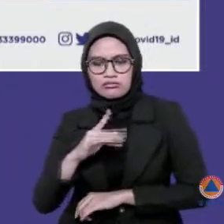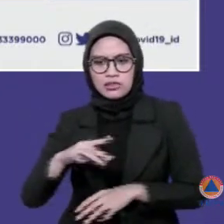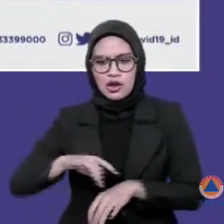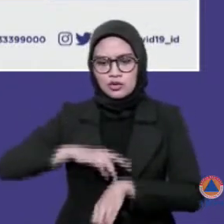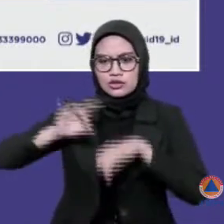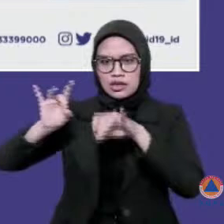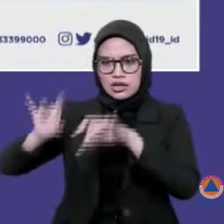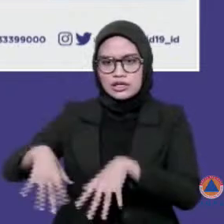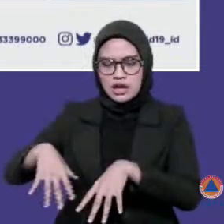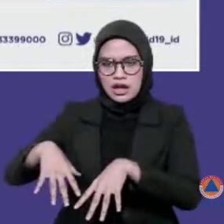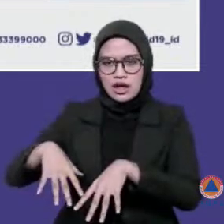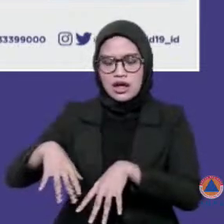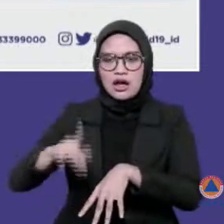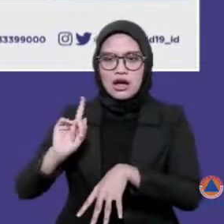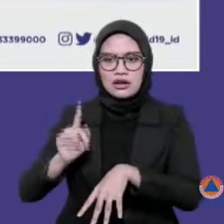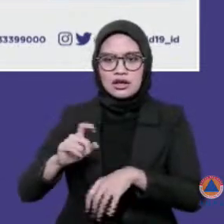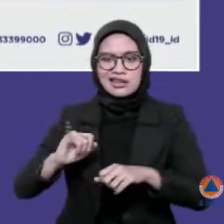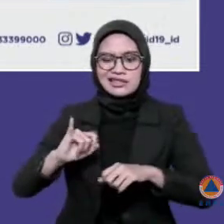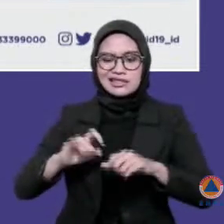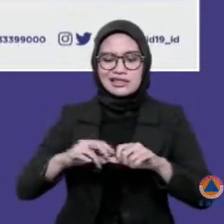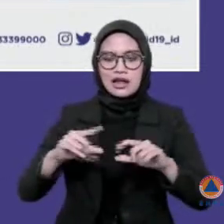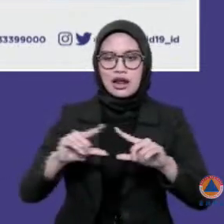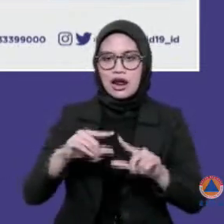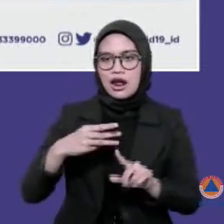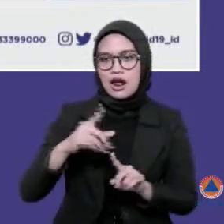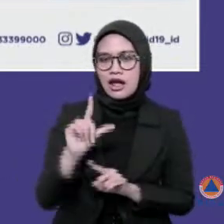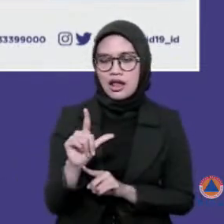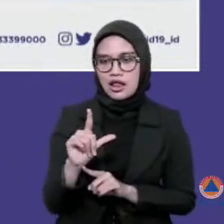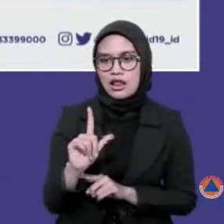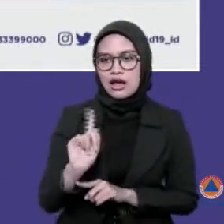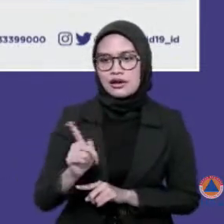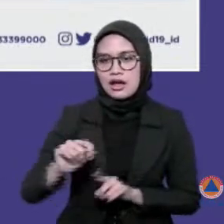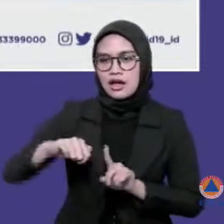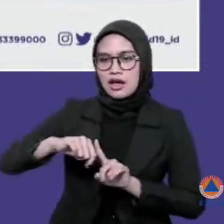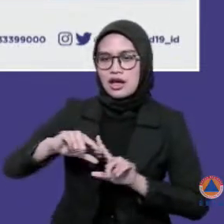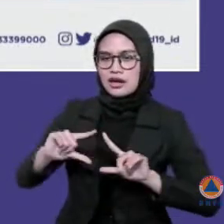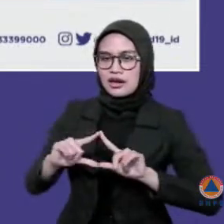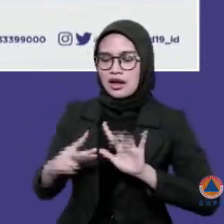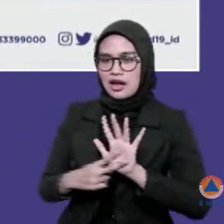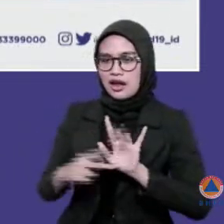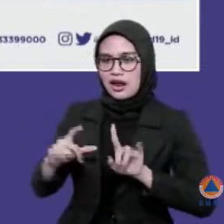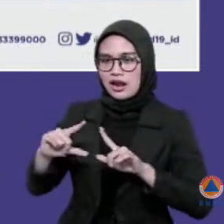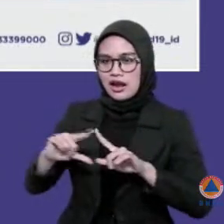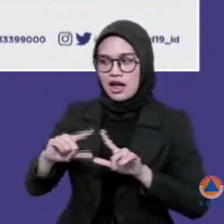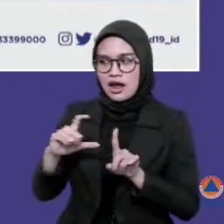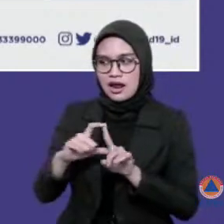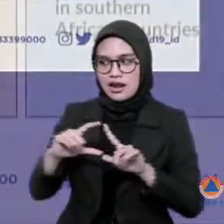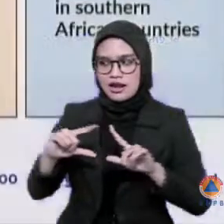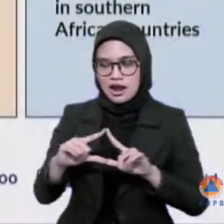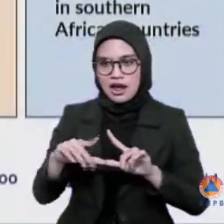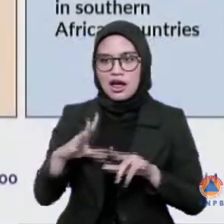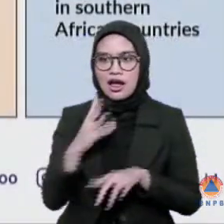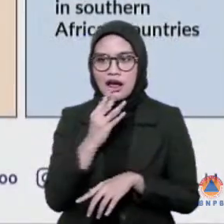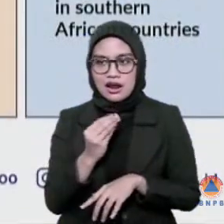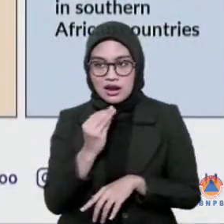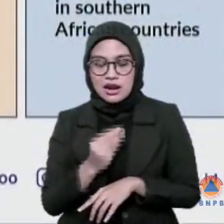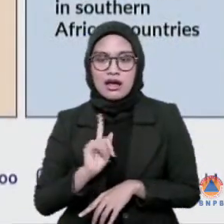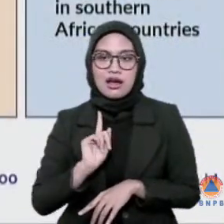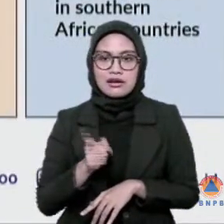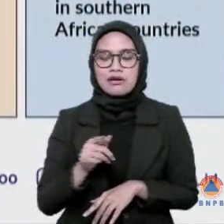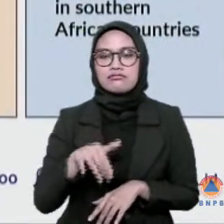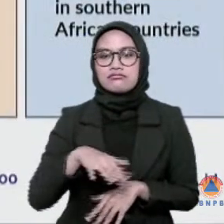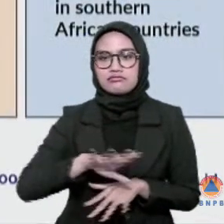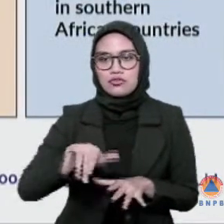Australia, Canada, and also Israel. In fact, currently Japan, Hong Kong, South Korea, Singapore,